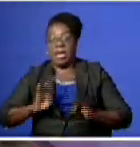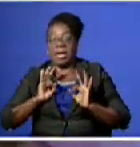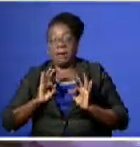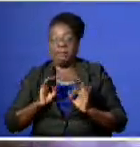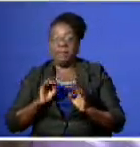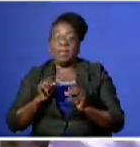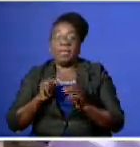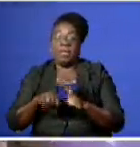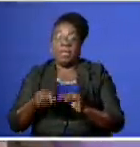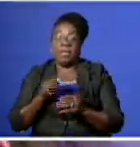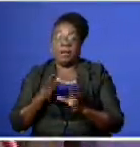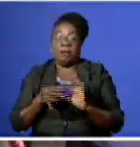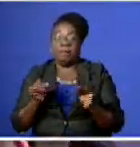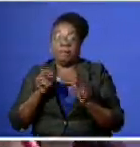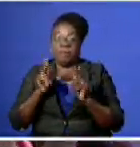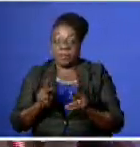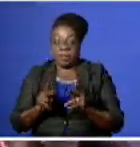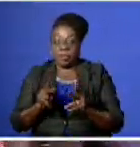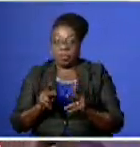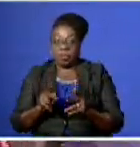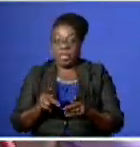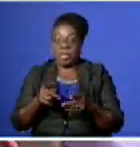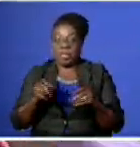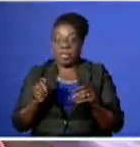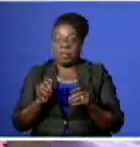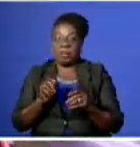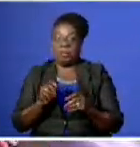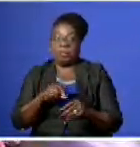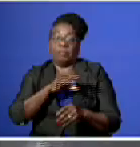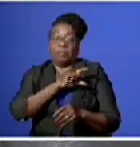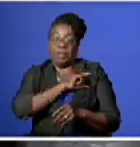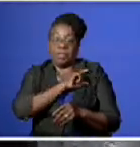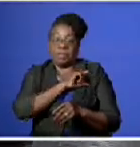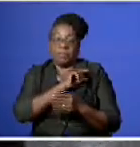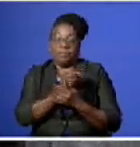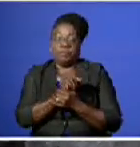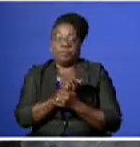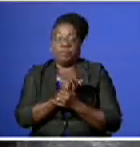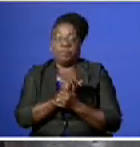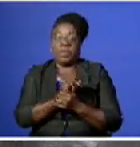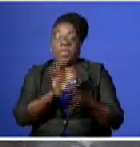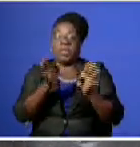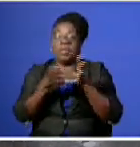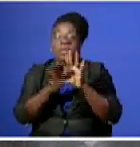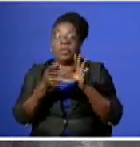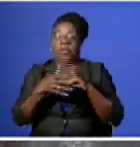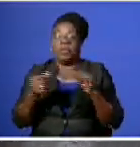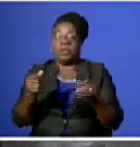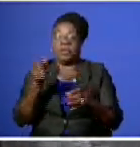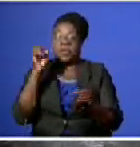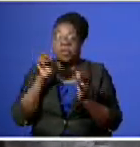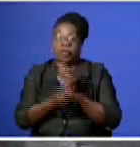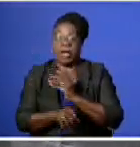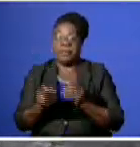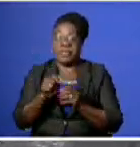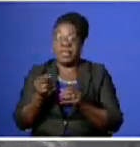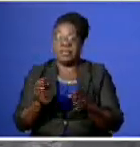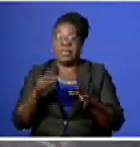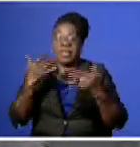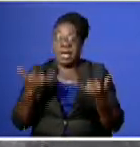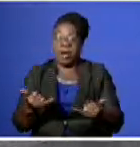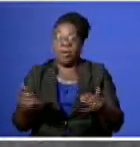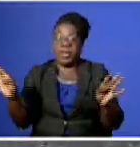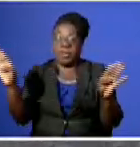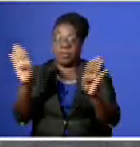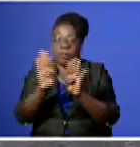process and persons trying to take the life of my officers here this morning. Well, the doors of that crime scene have now been boarded as